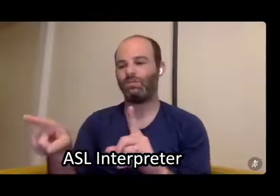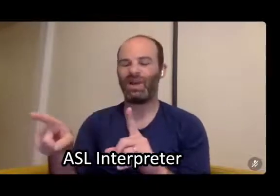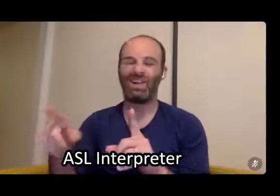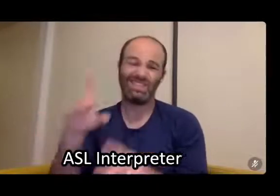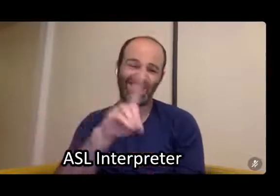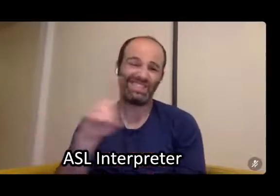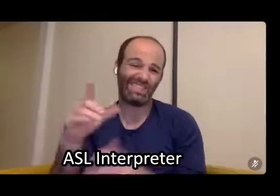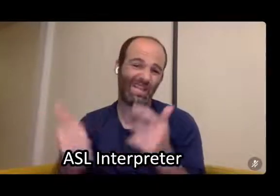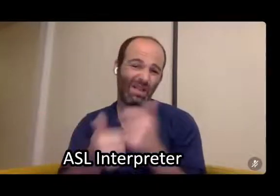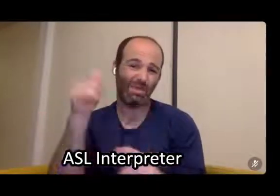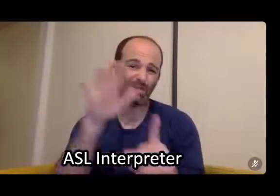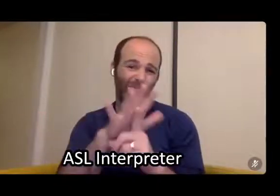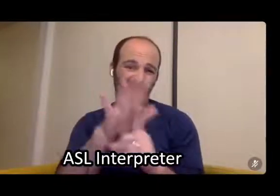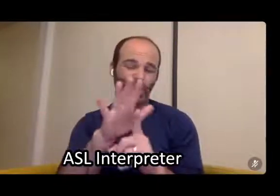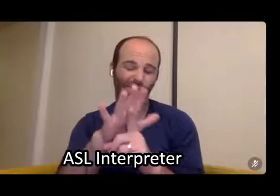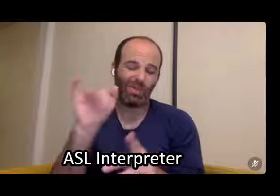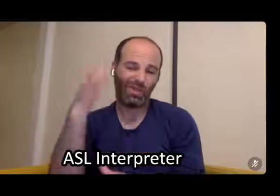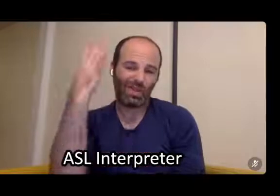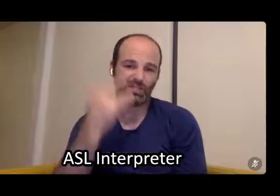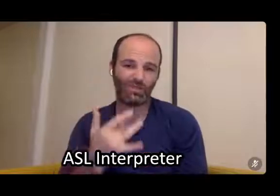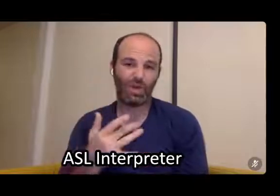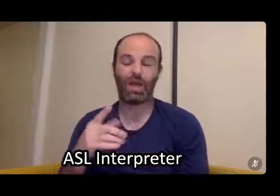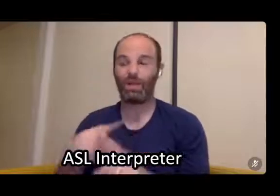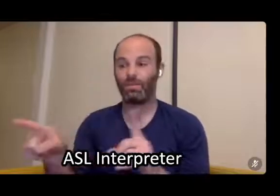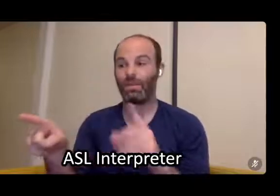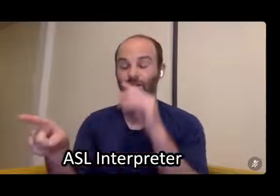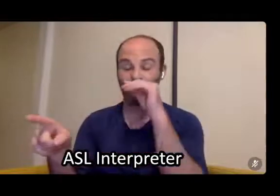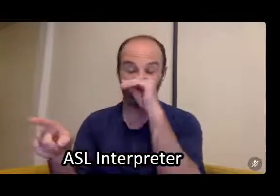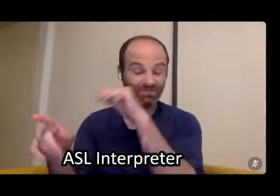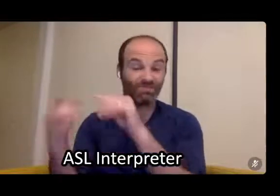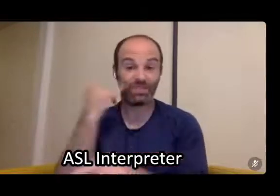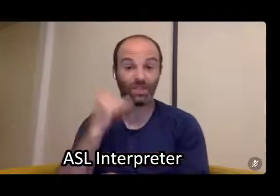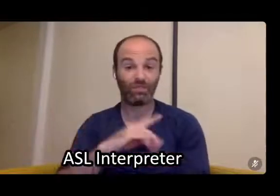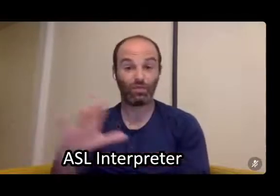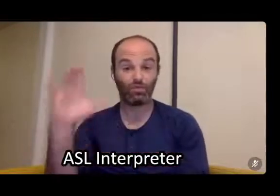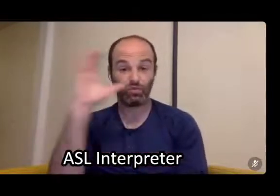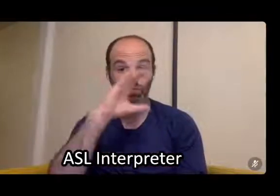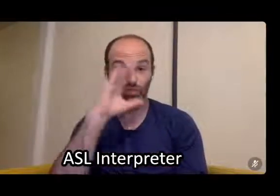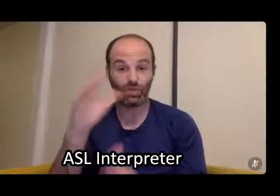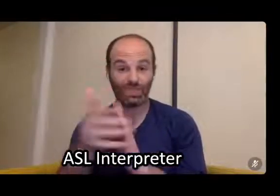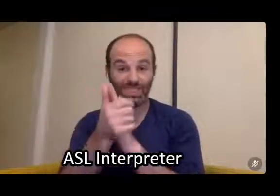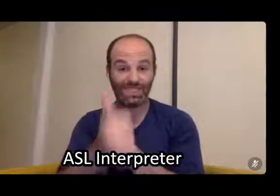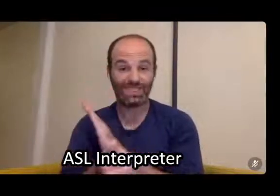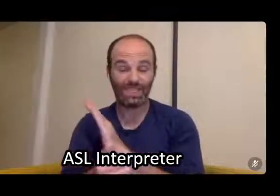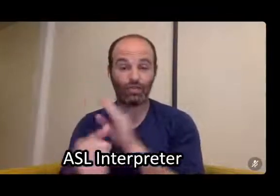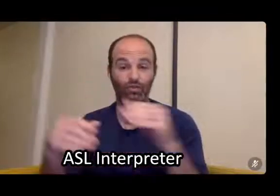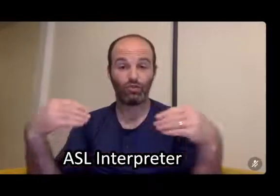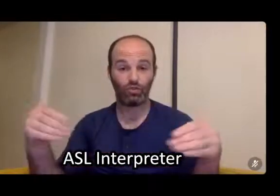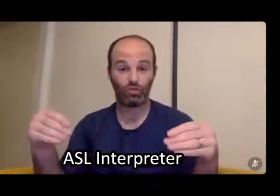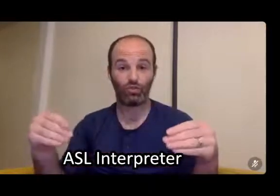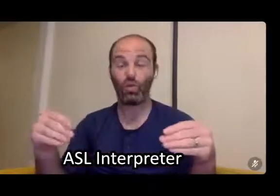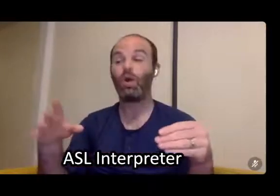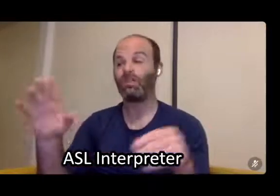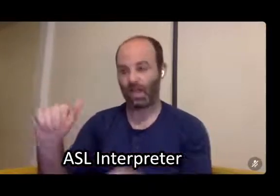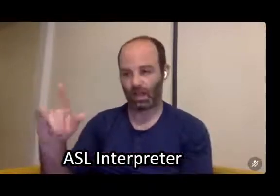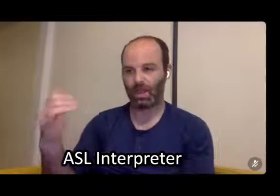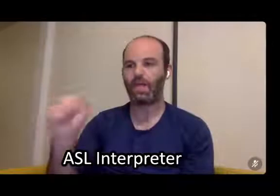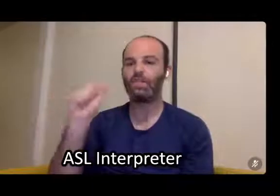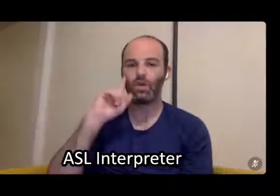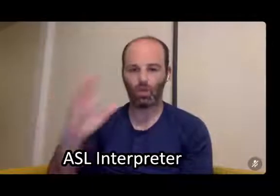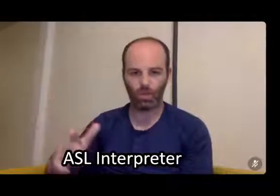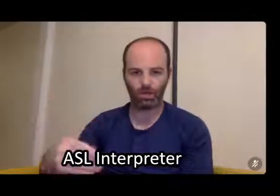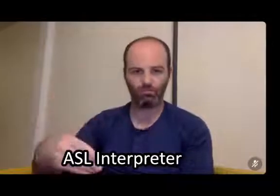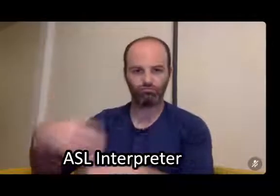have to do is just search in the skills store and it'll pull them up for you.